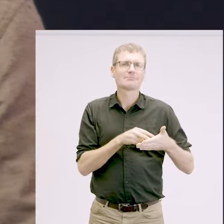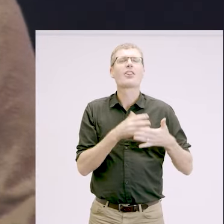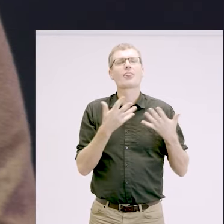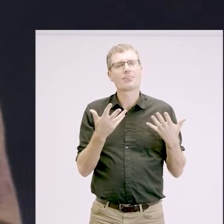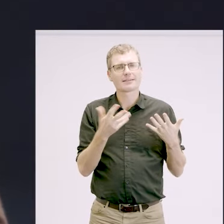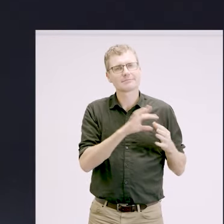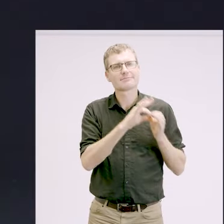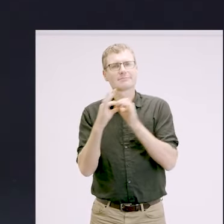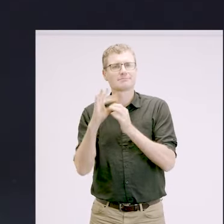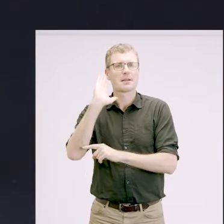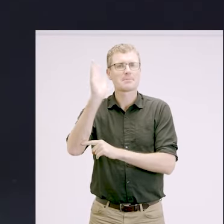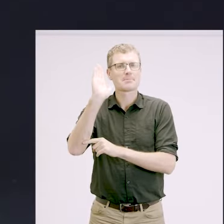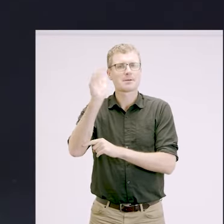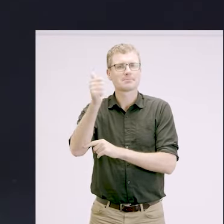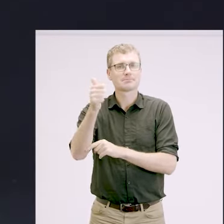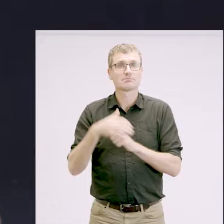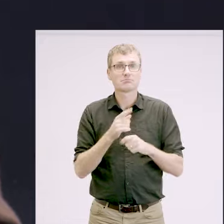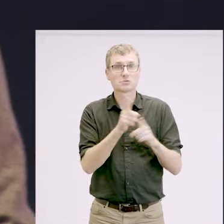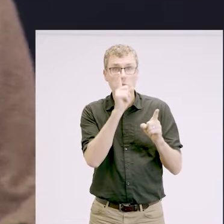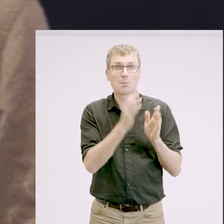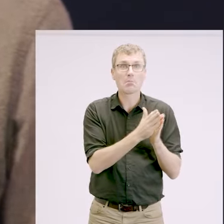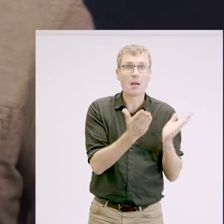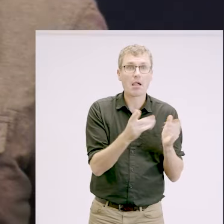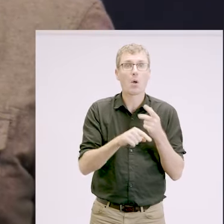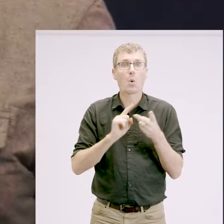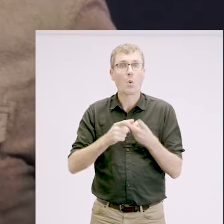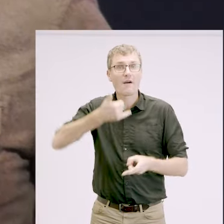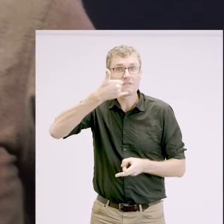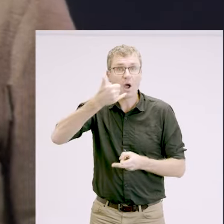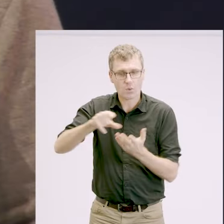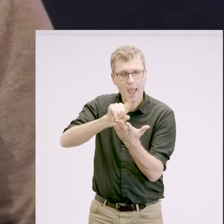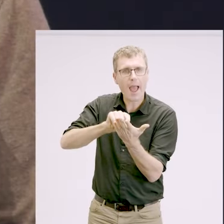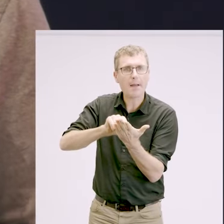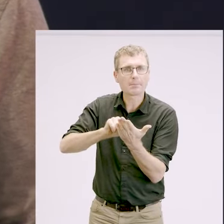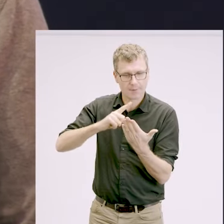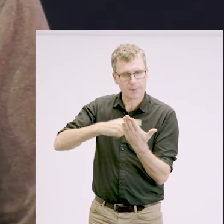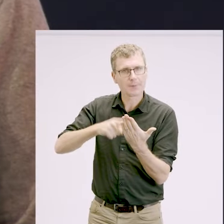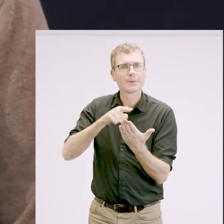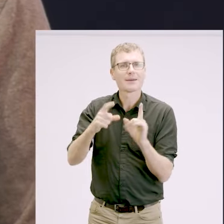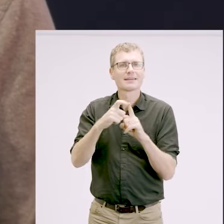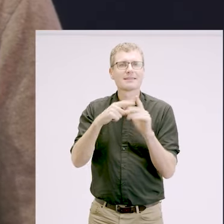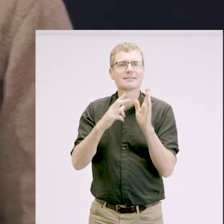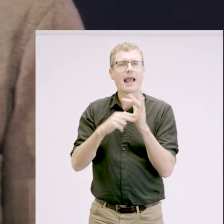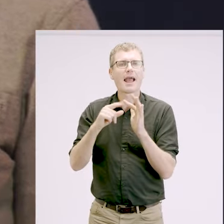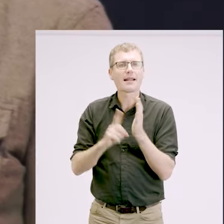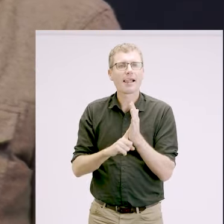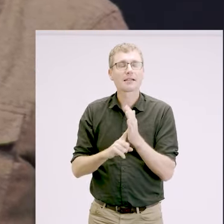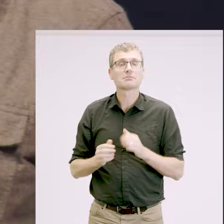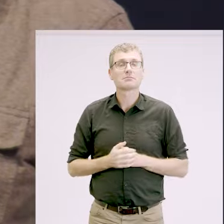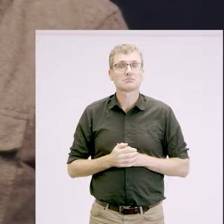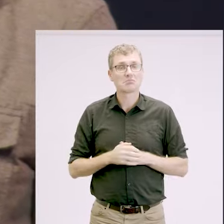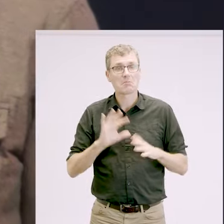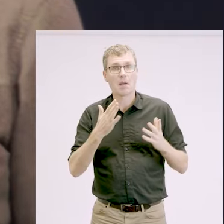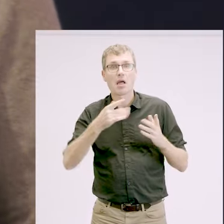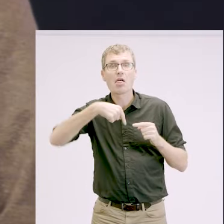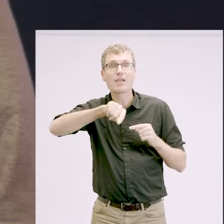you. You might want to pull out your Bibles or your apps just to read along if you like. And you know, if you feel like the Lord is stirring